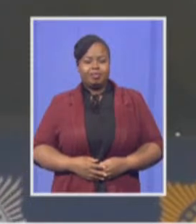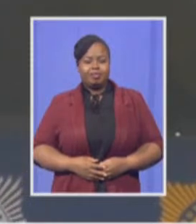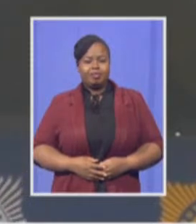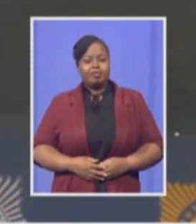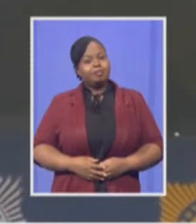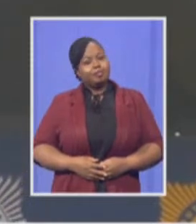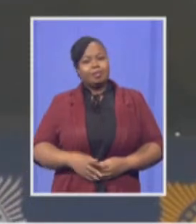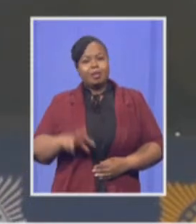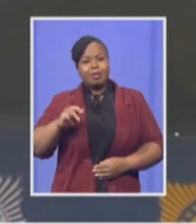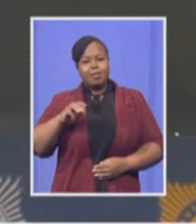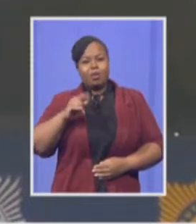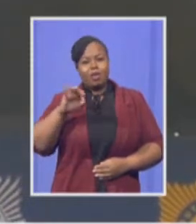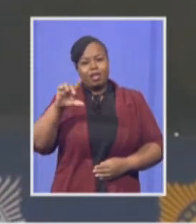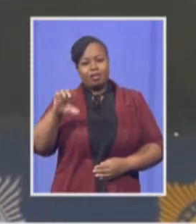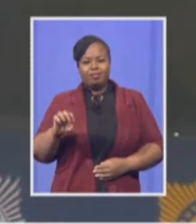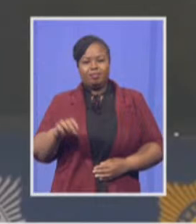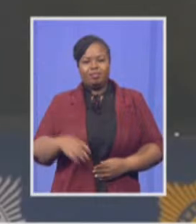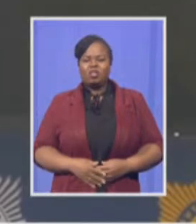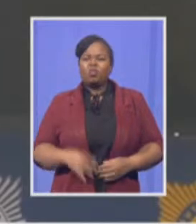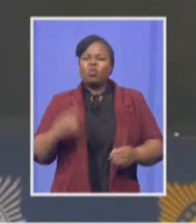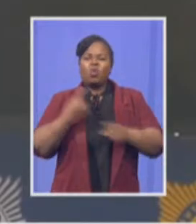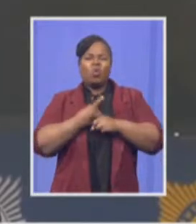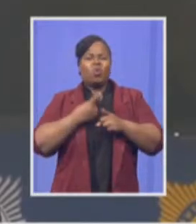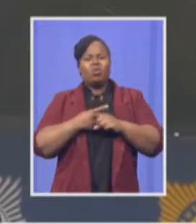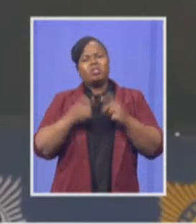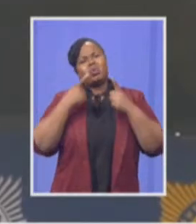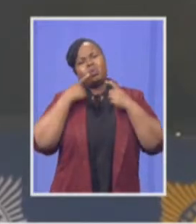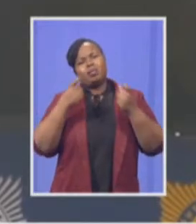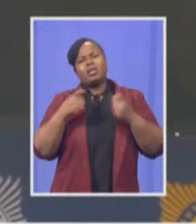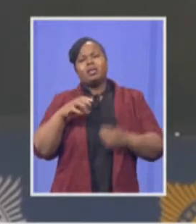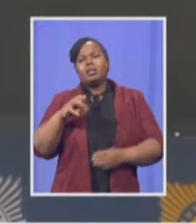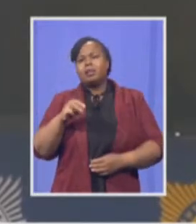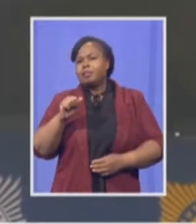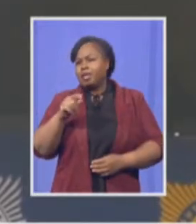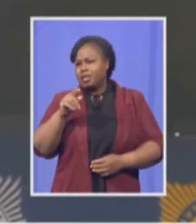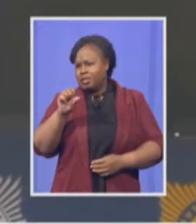mawela njalo nje kukhalwa ngemaseru ake niyoyibheka le